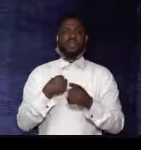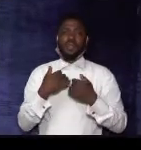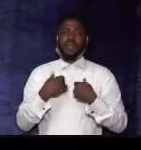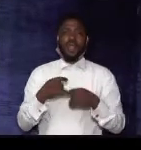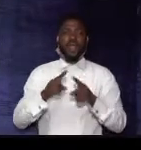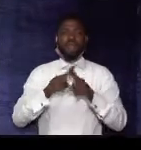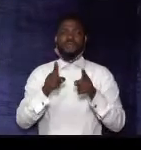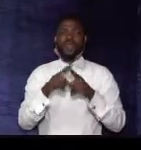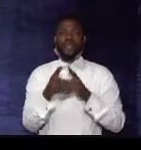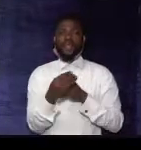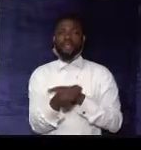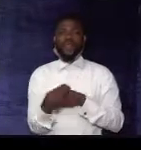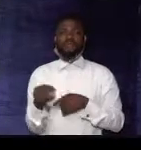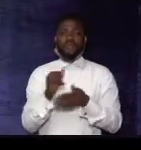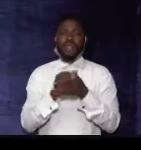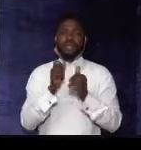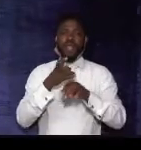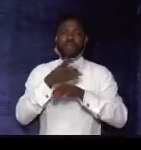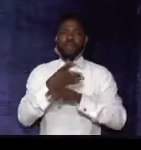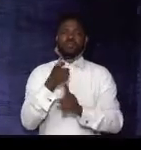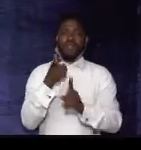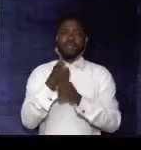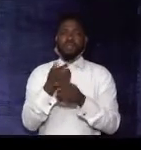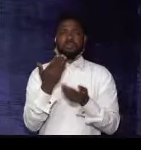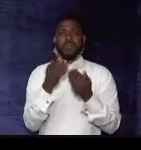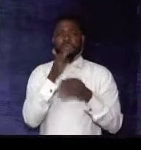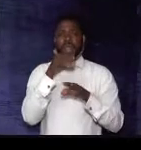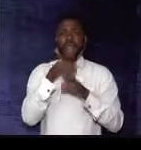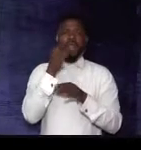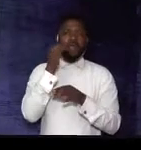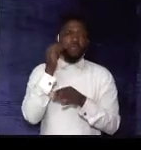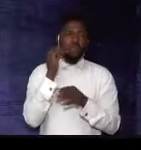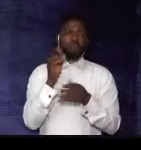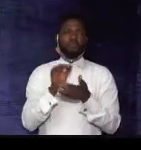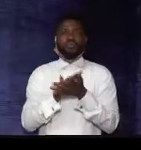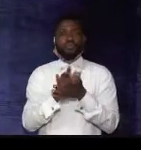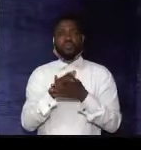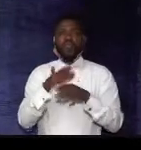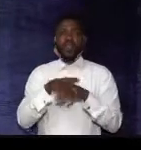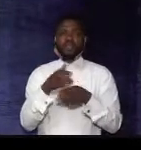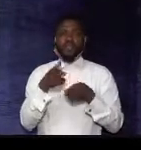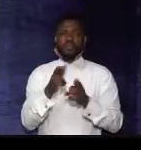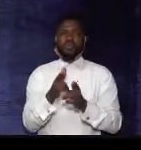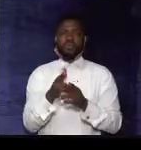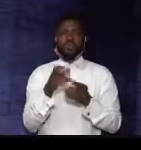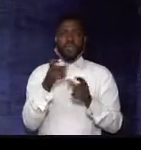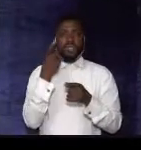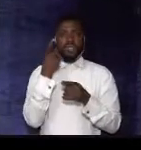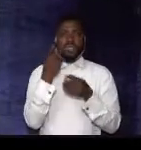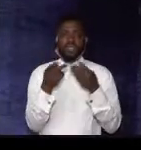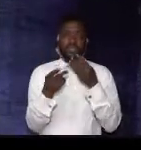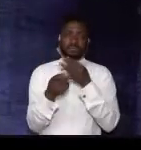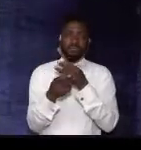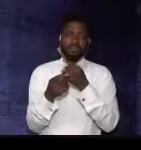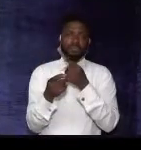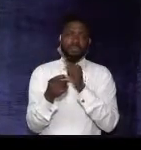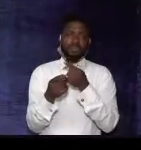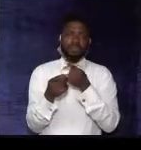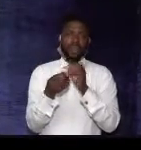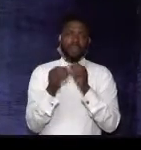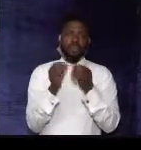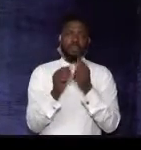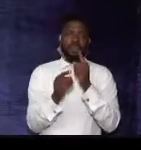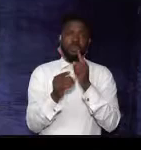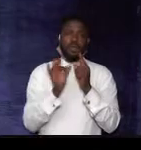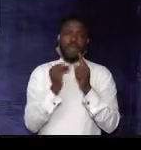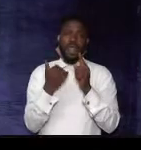have various objects that can cause accident, maybe at home, at school, on the road. Let's look at those objects. The